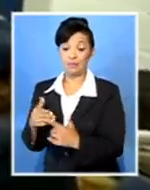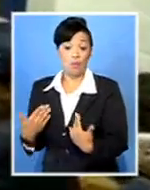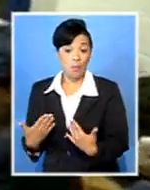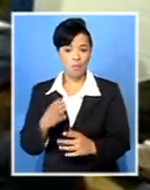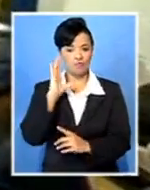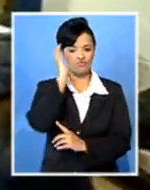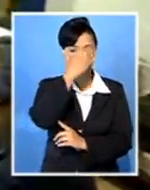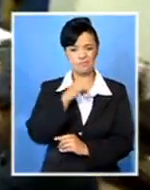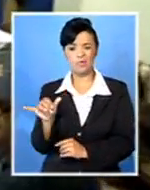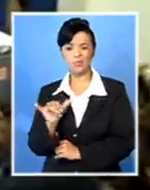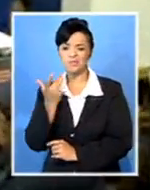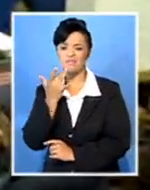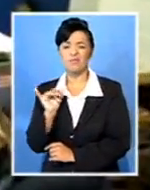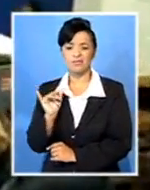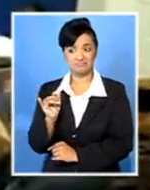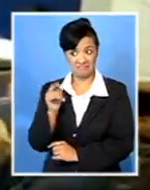people that are voting?